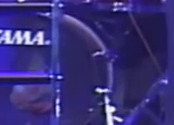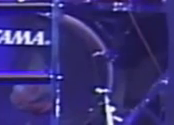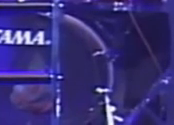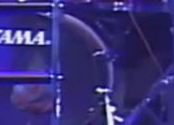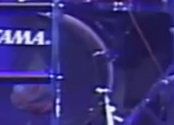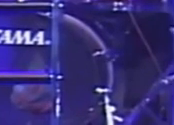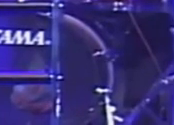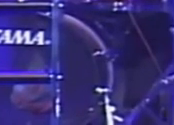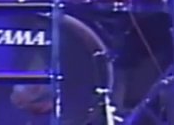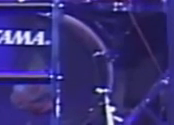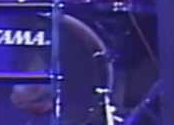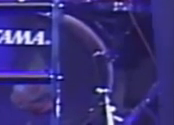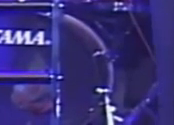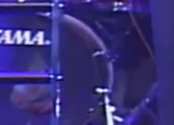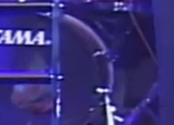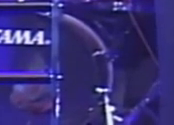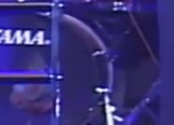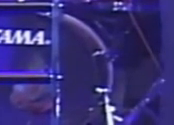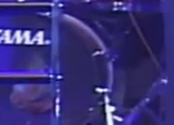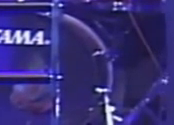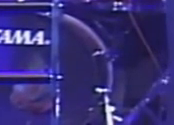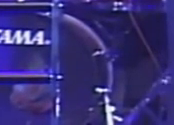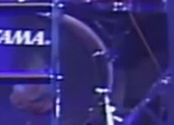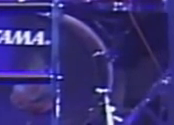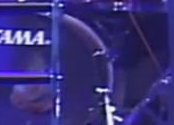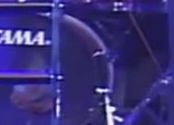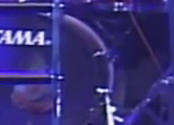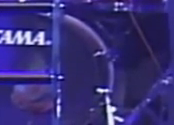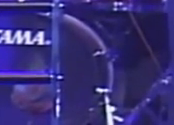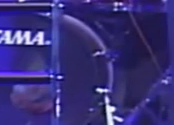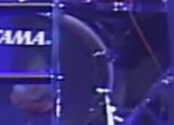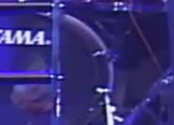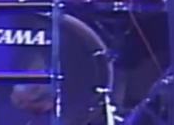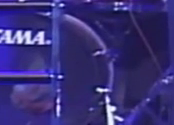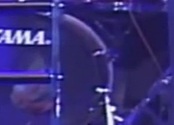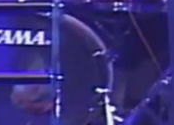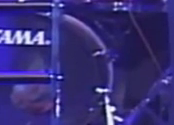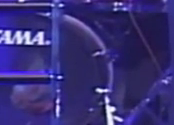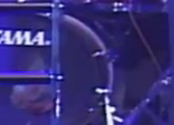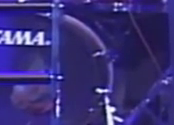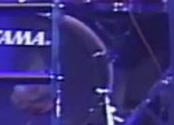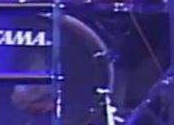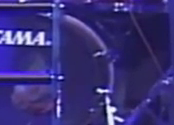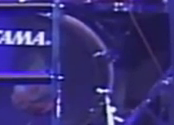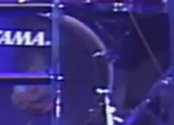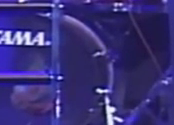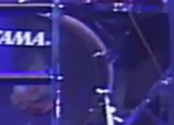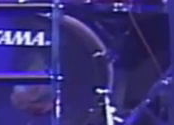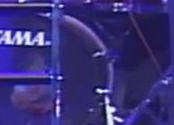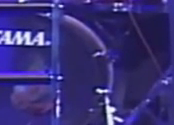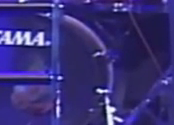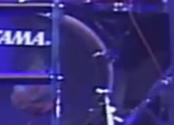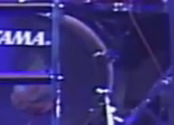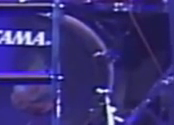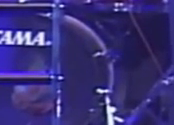Tunganya umutima wanjye. To purify my heart. Hanyuma winjiremo. And enter in my